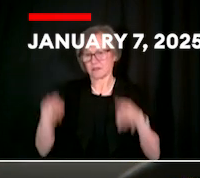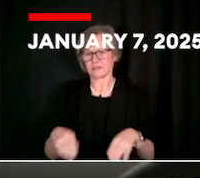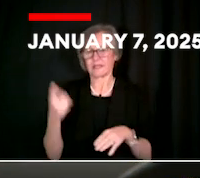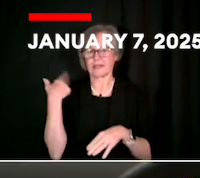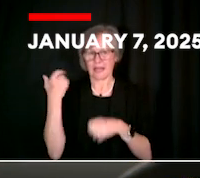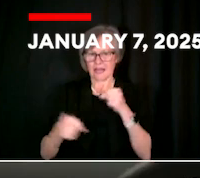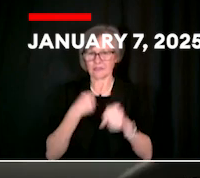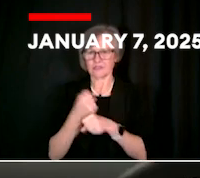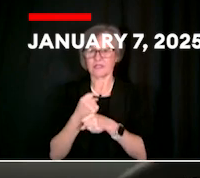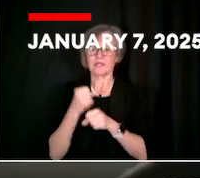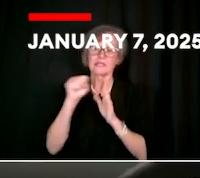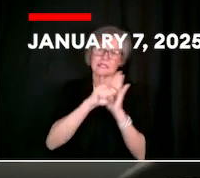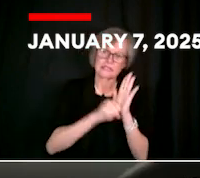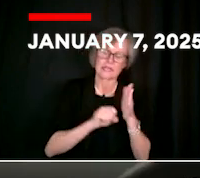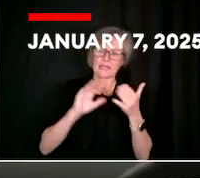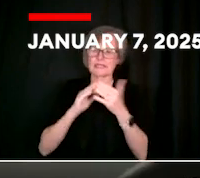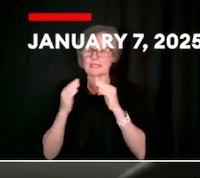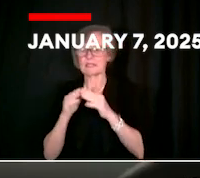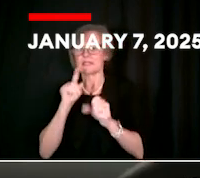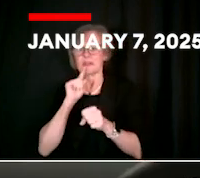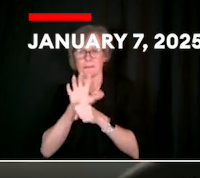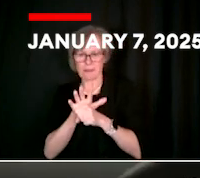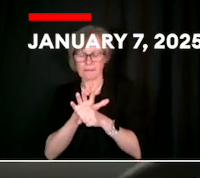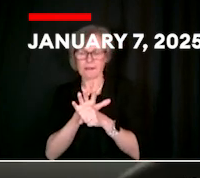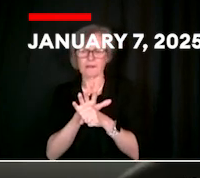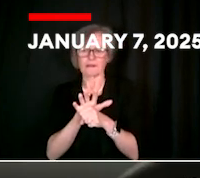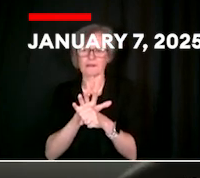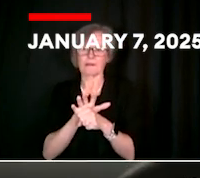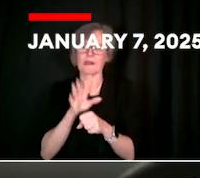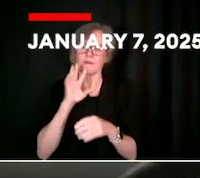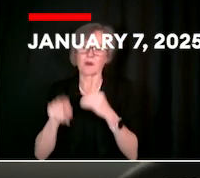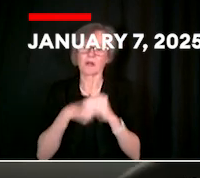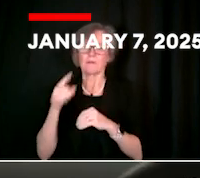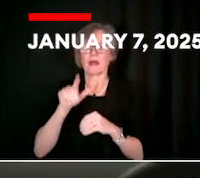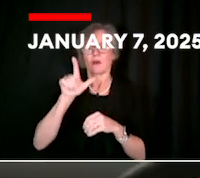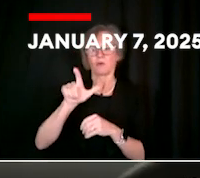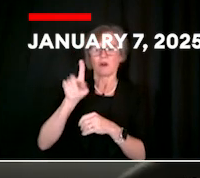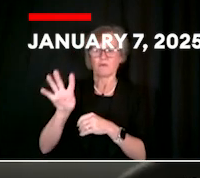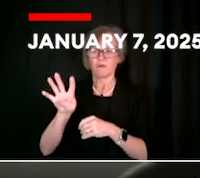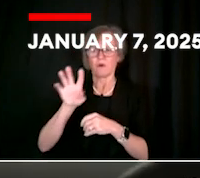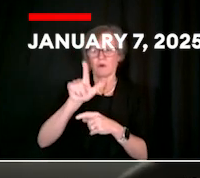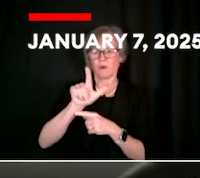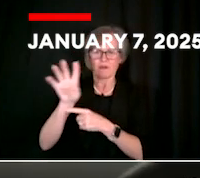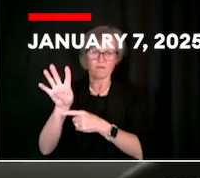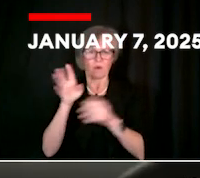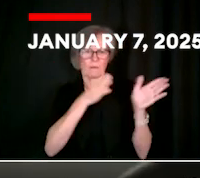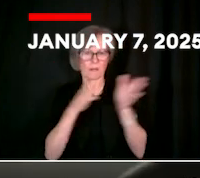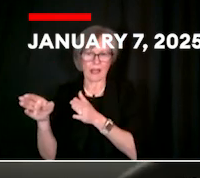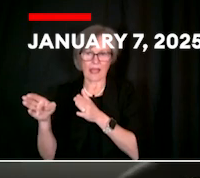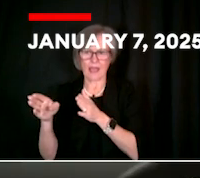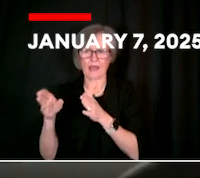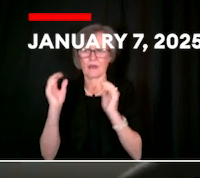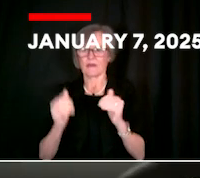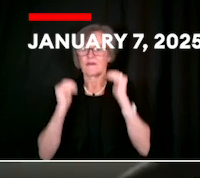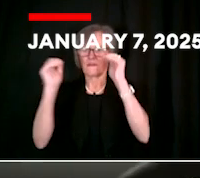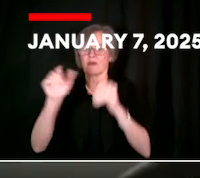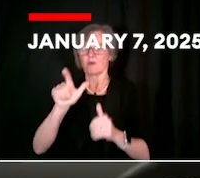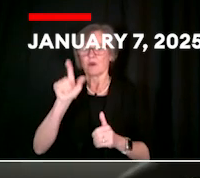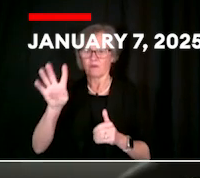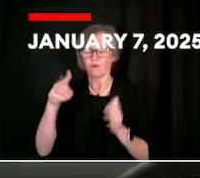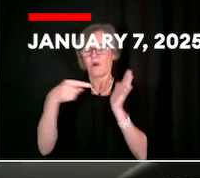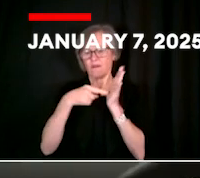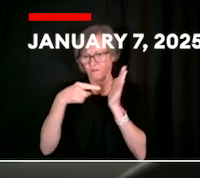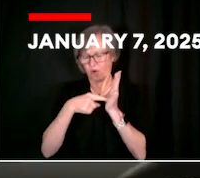State of the City commitments, we talked about our 24 in 24 plan to advance 24 affordable